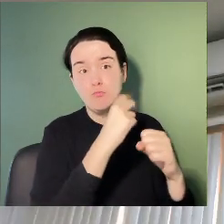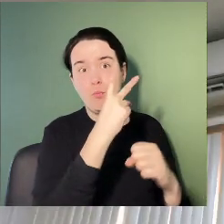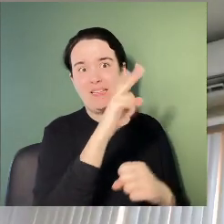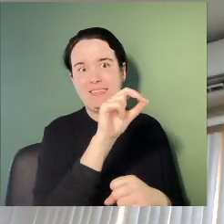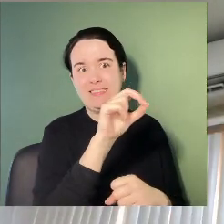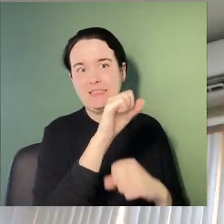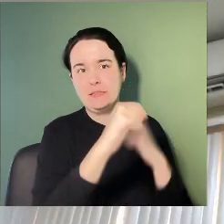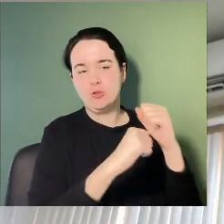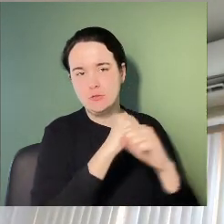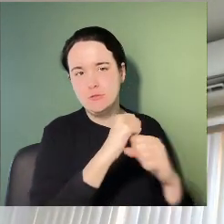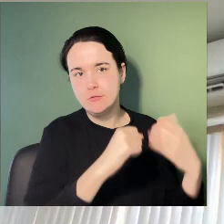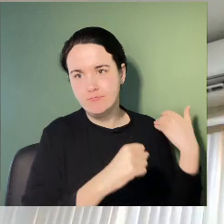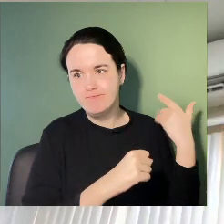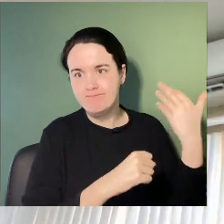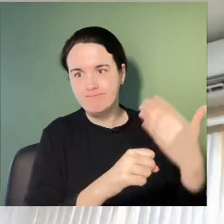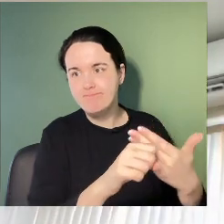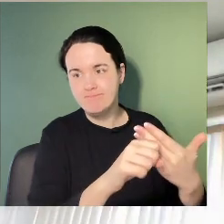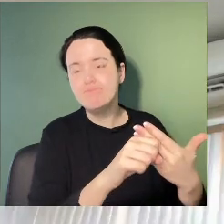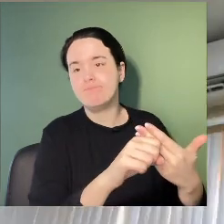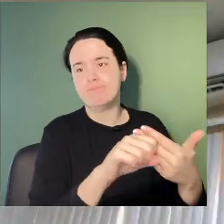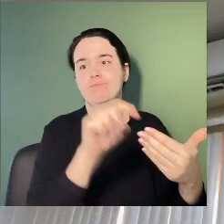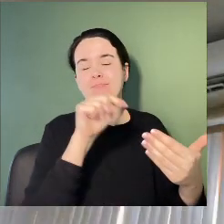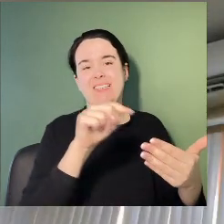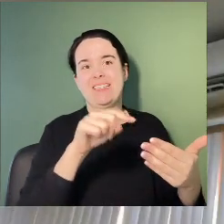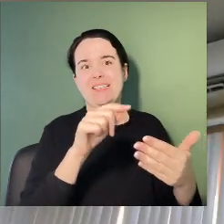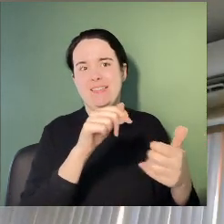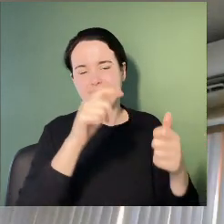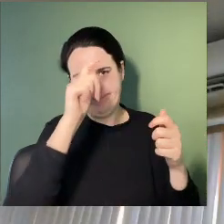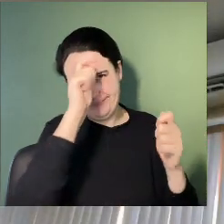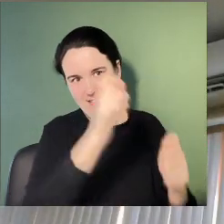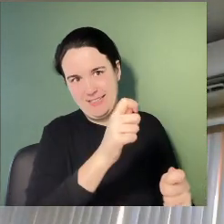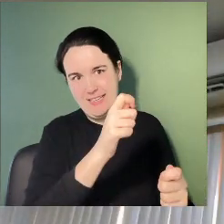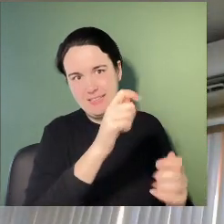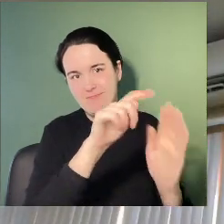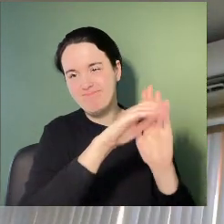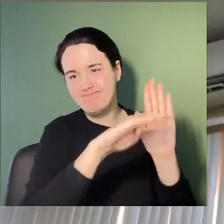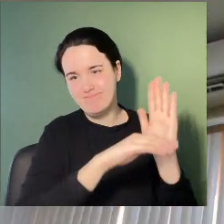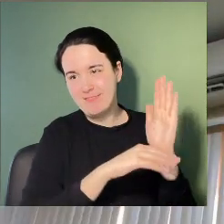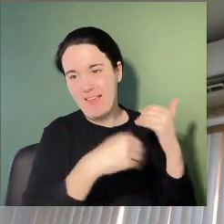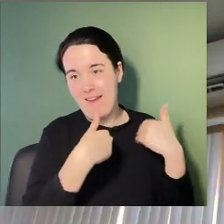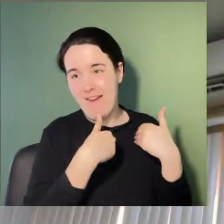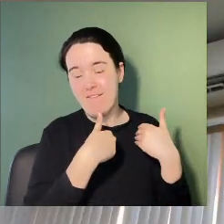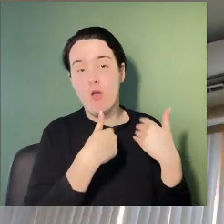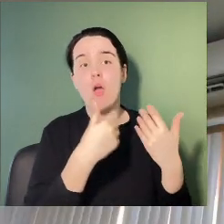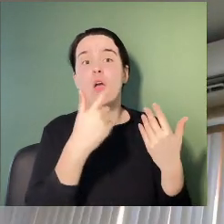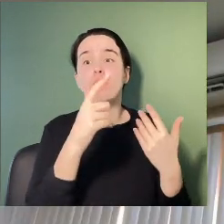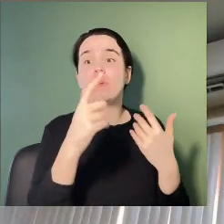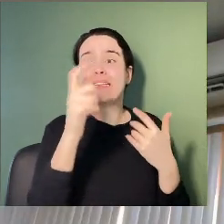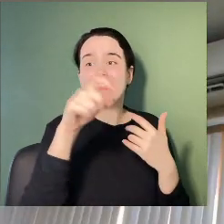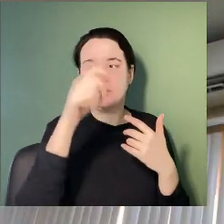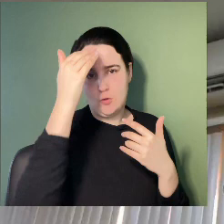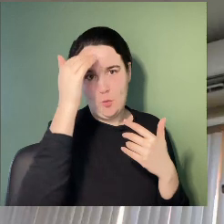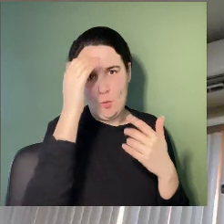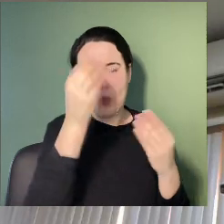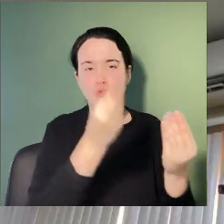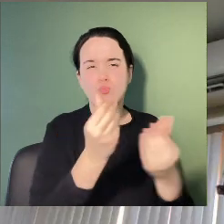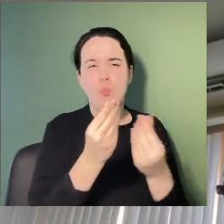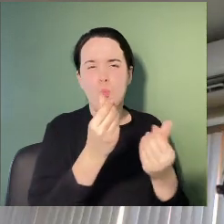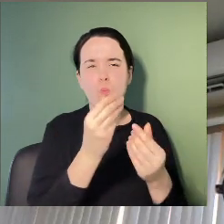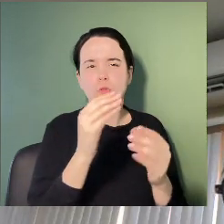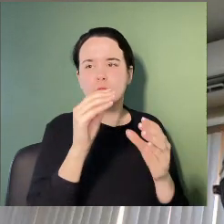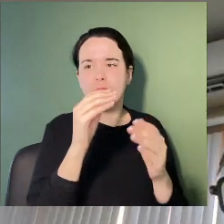have dedicated legislation about private funding. And this is partly where we source the information that you see on the tool.